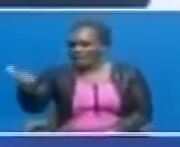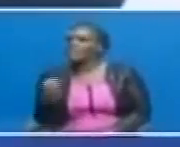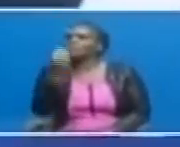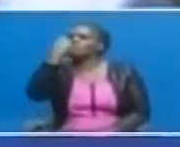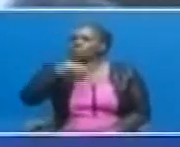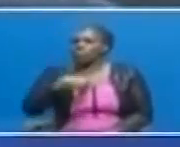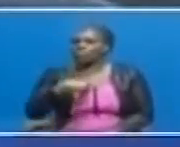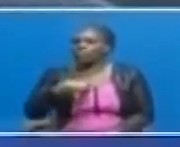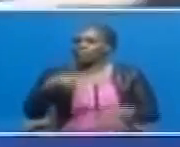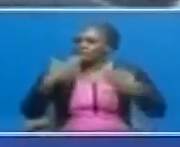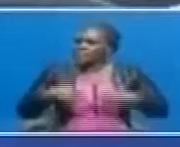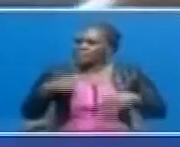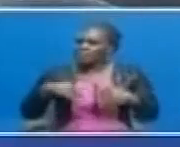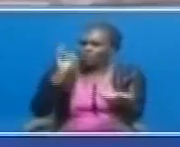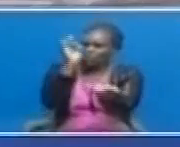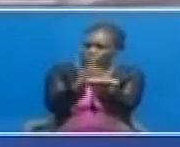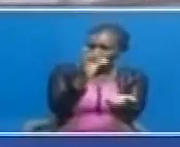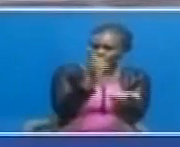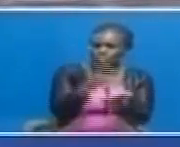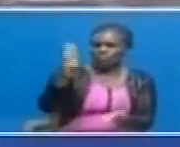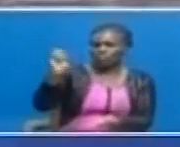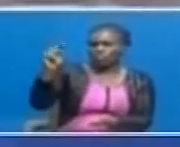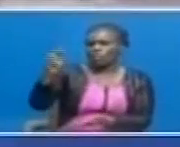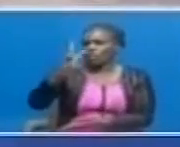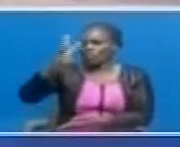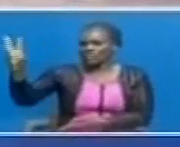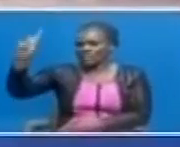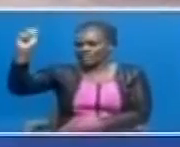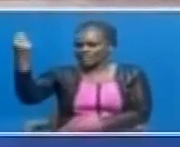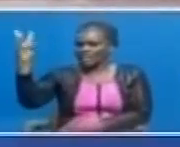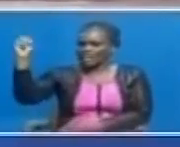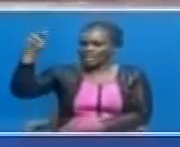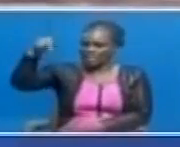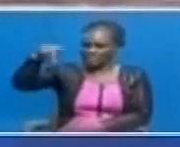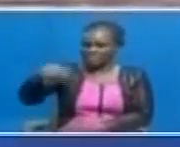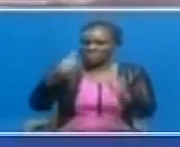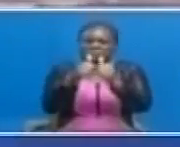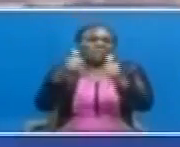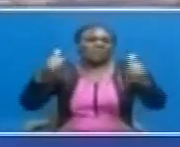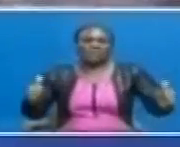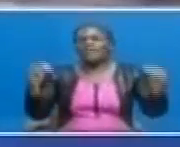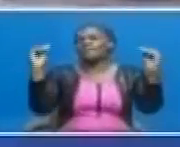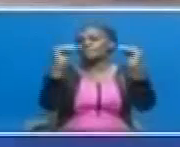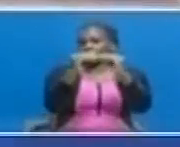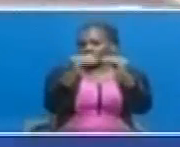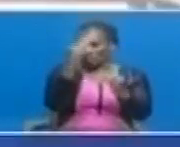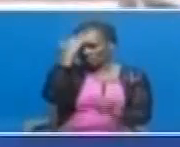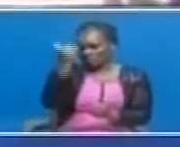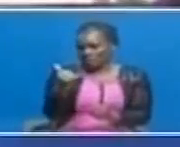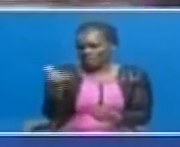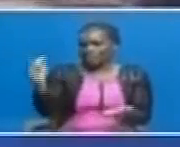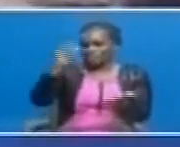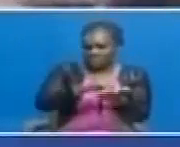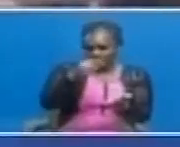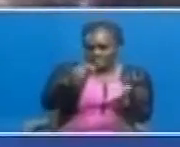choo. Western Kenya parliamentarians snubbed the State House meeting on Thursday, claiming the importation deal needs to be made public. And government was putting